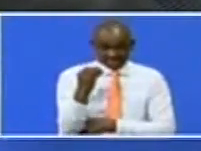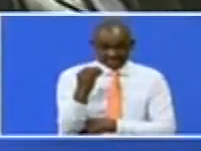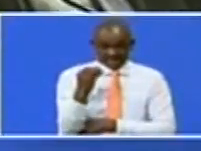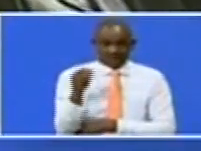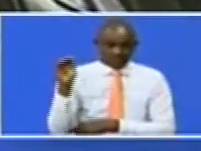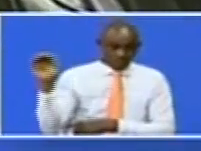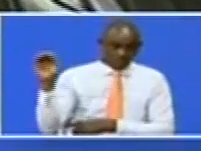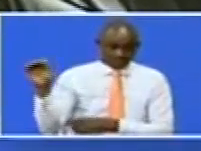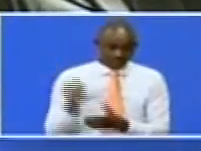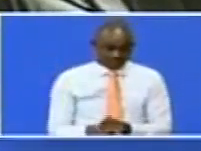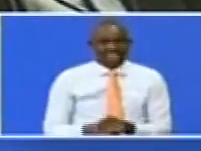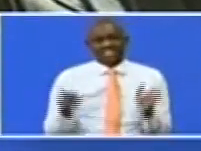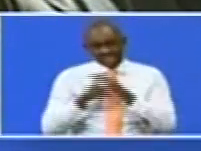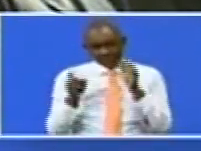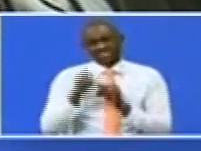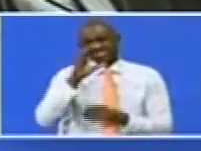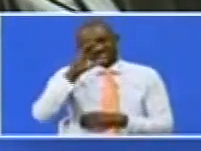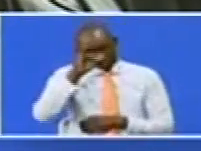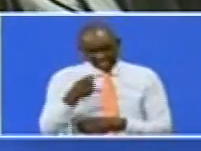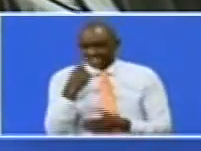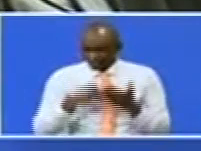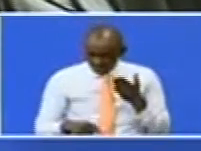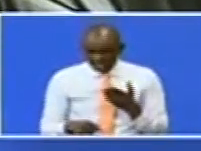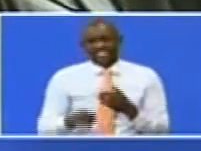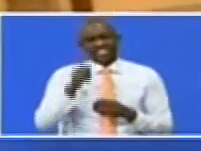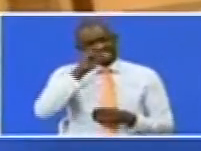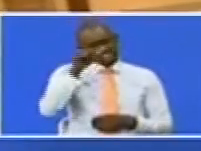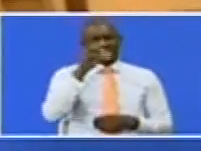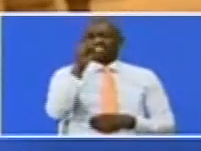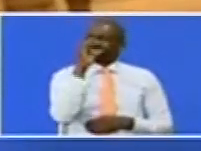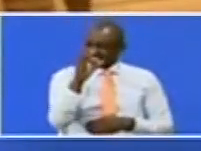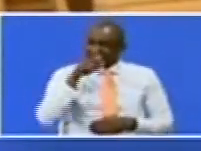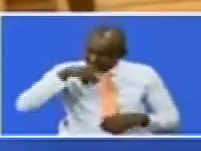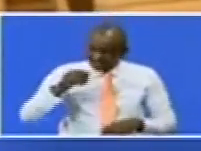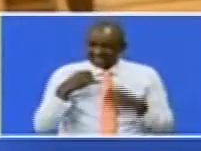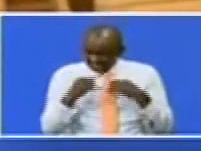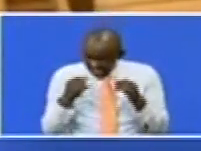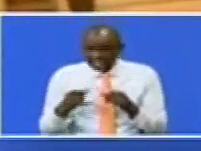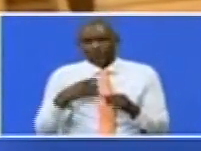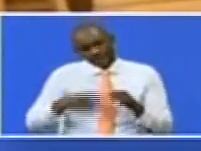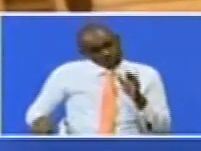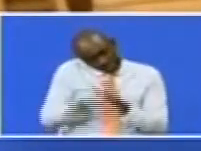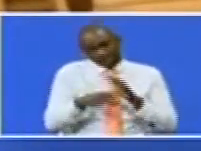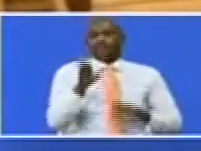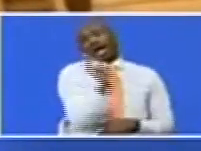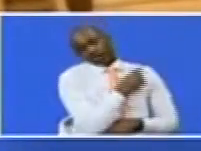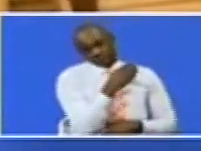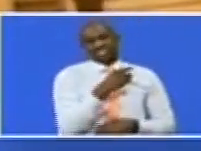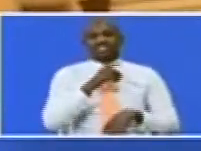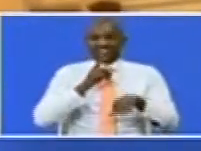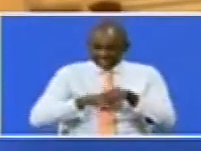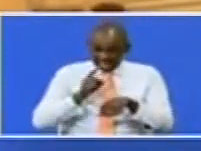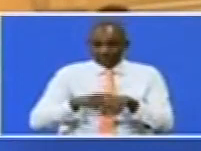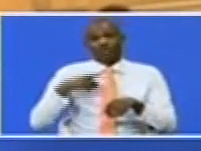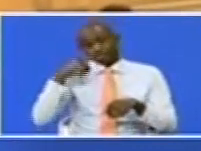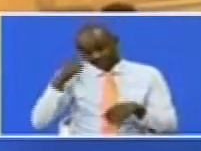9:30 a.m. The Deputy Chief Justice maintains that the Judicial Service Commission is deliberately trying to kick them out of office in the wake of